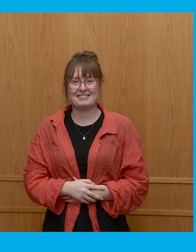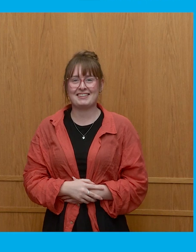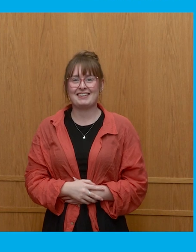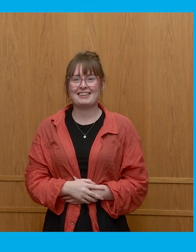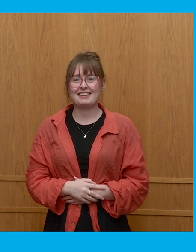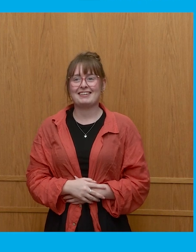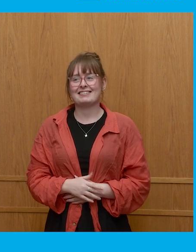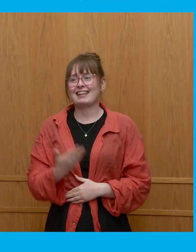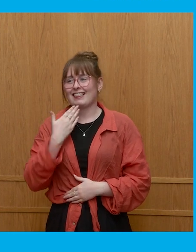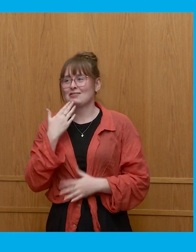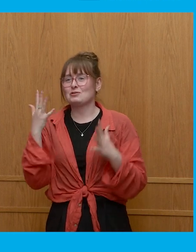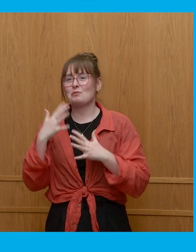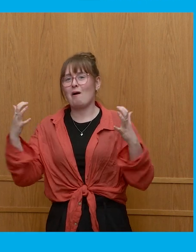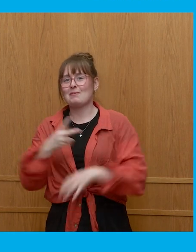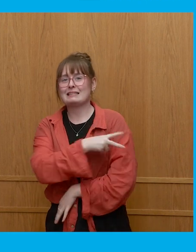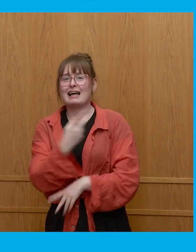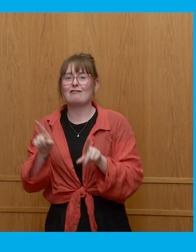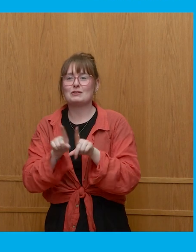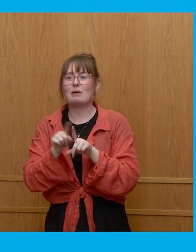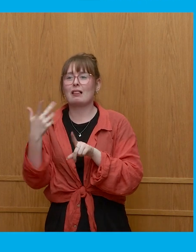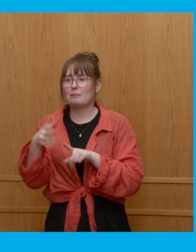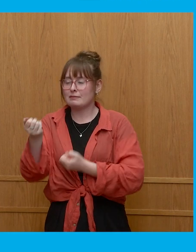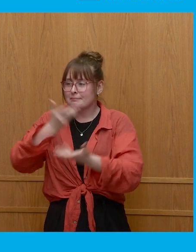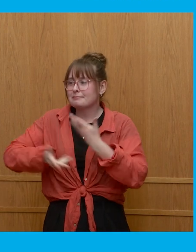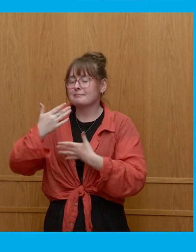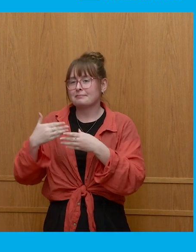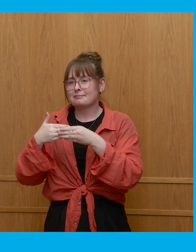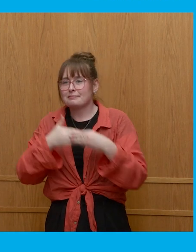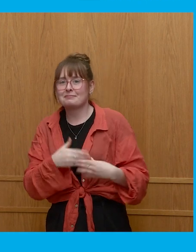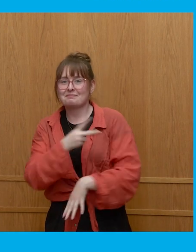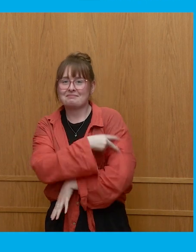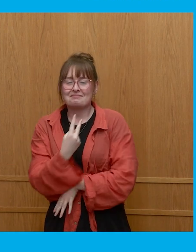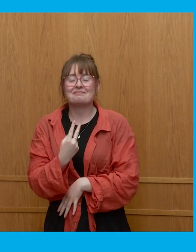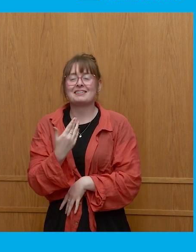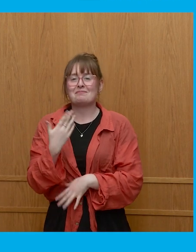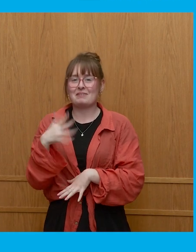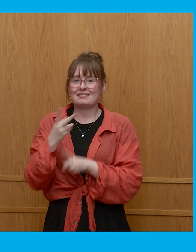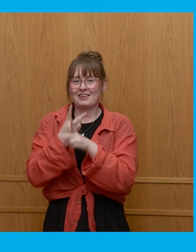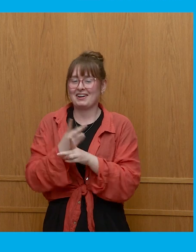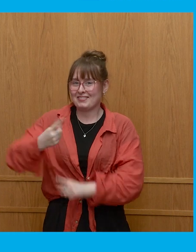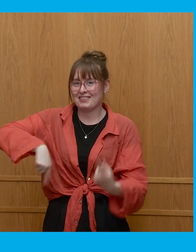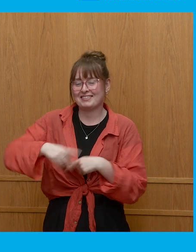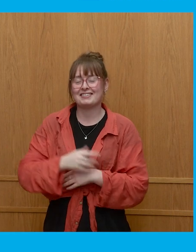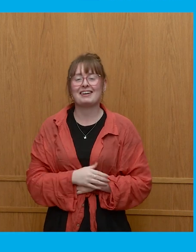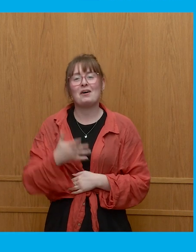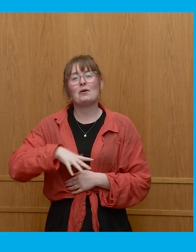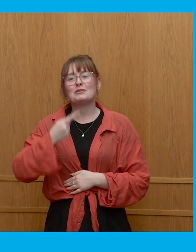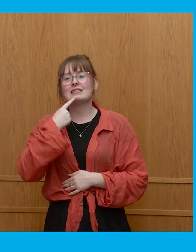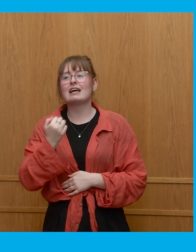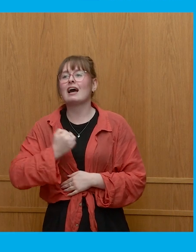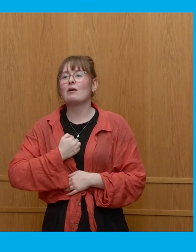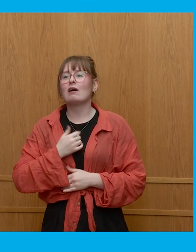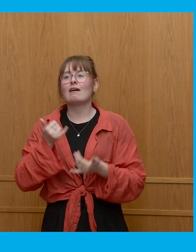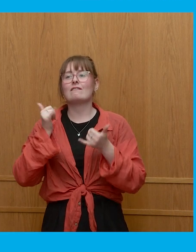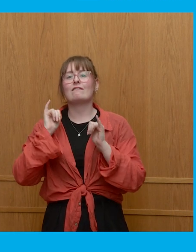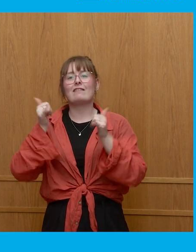And to the parliamentary staff that have guided us and looked after us too. Can I say that the Festival of